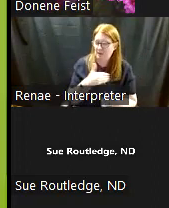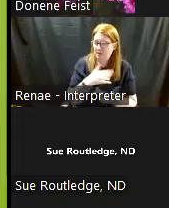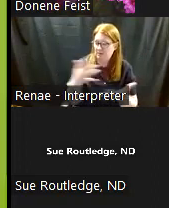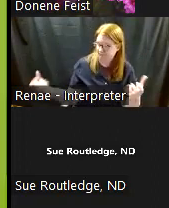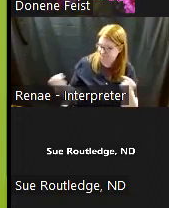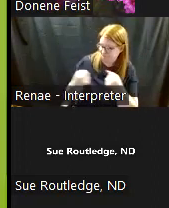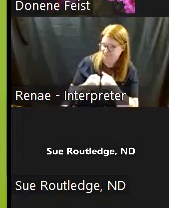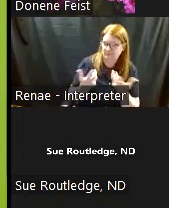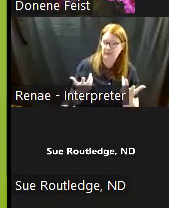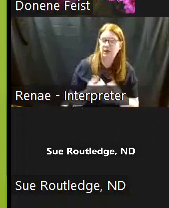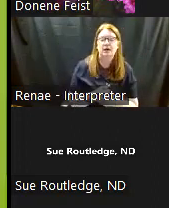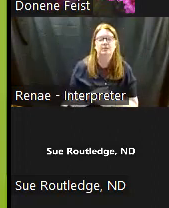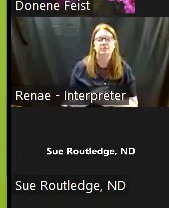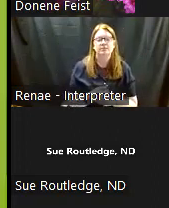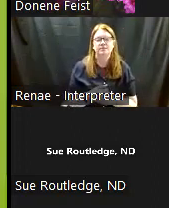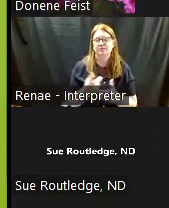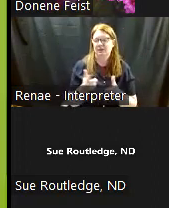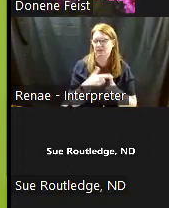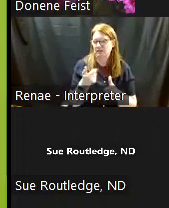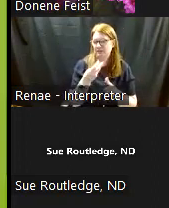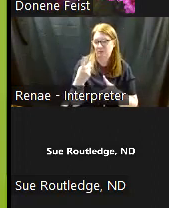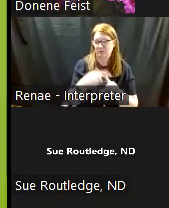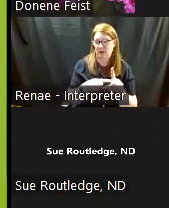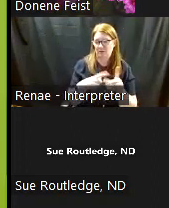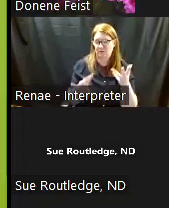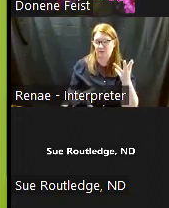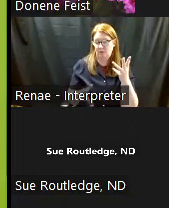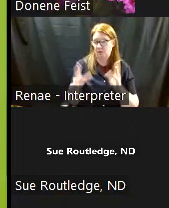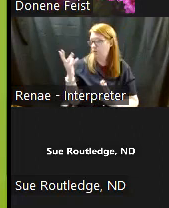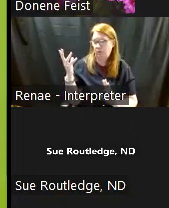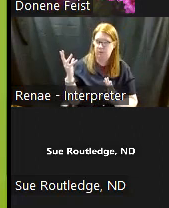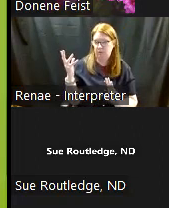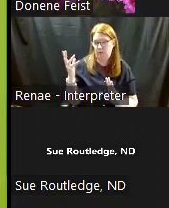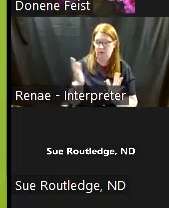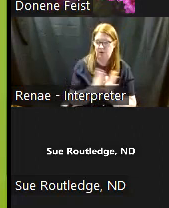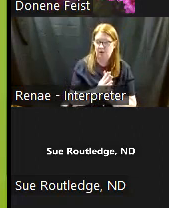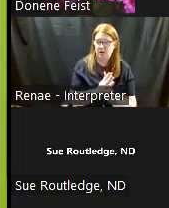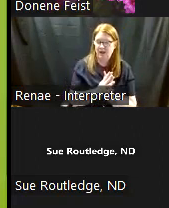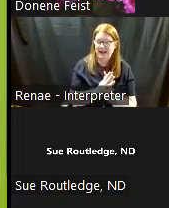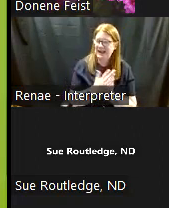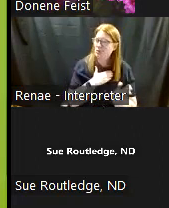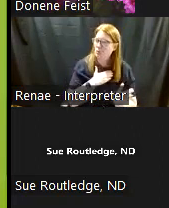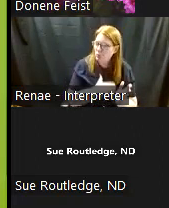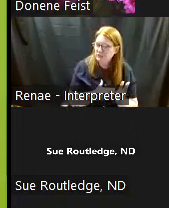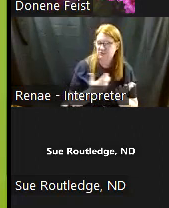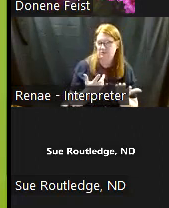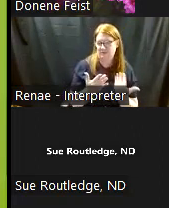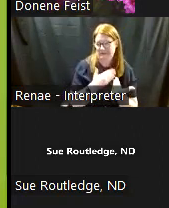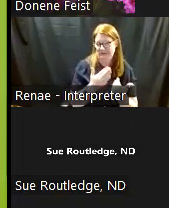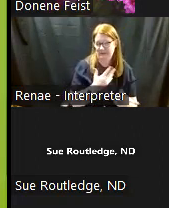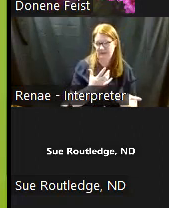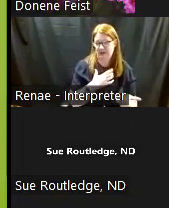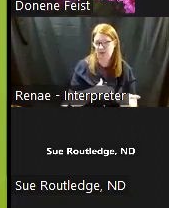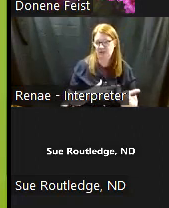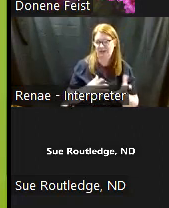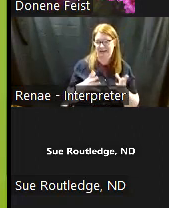the first couple of months are just a whirlwind, and I wish I could make it be easier, and I wish I could take on some of